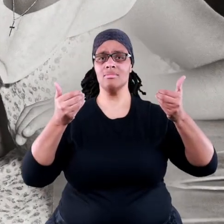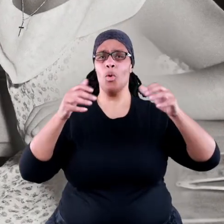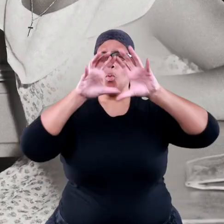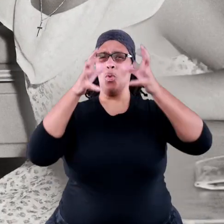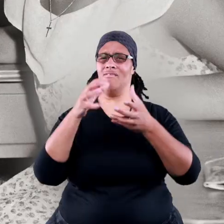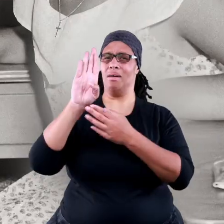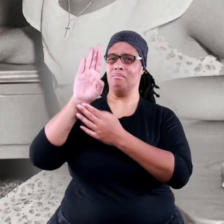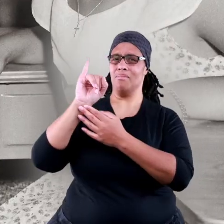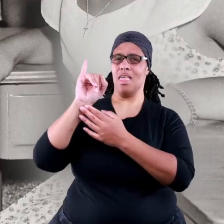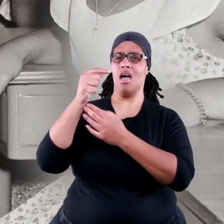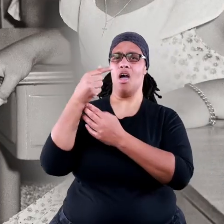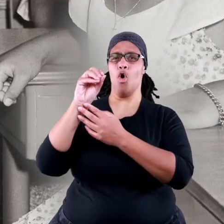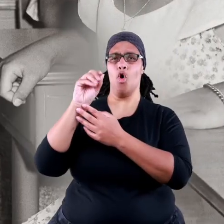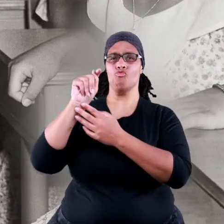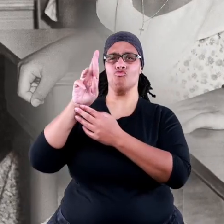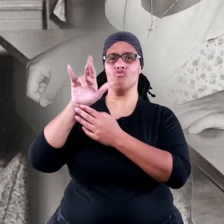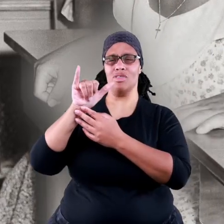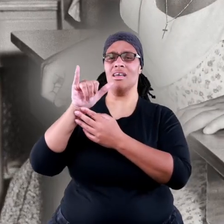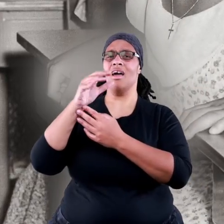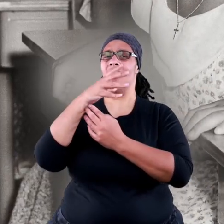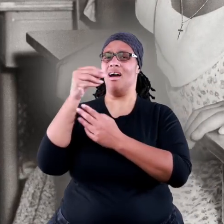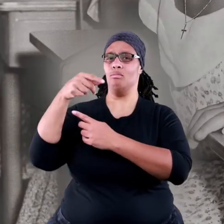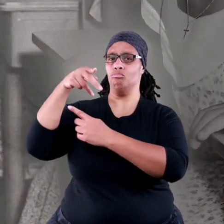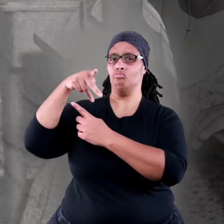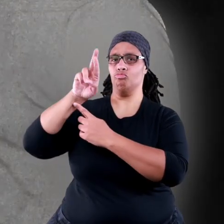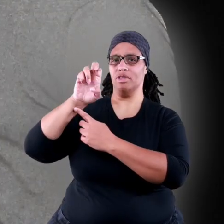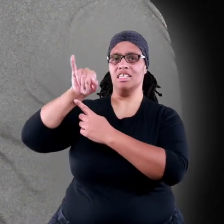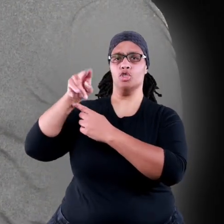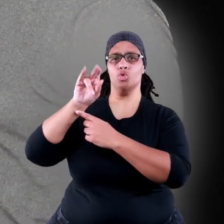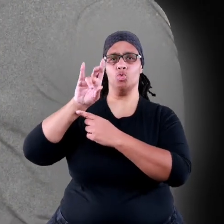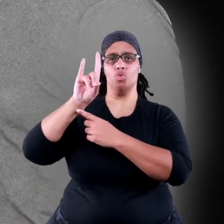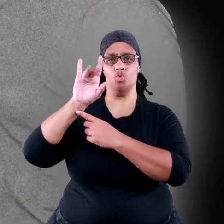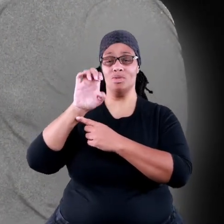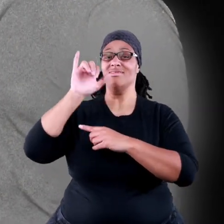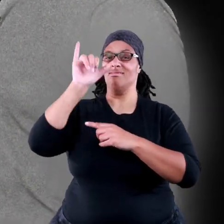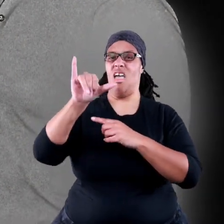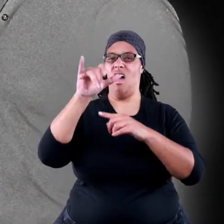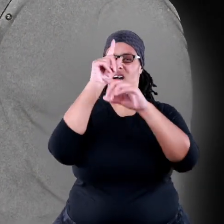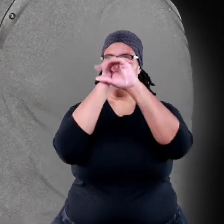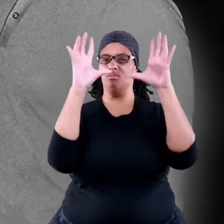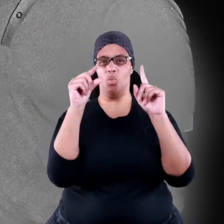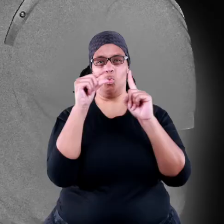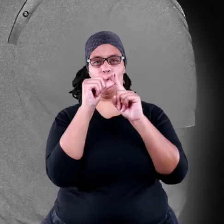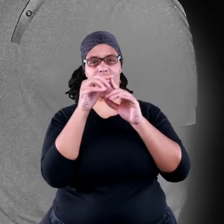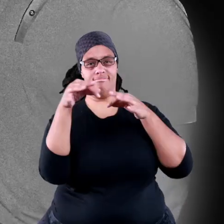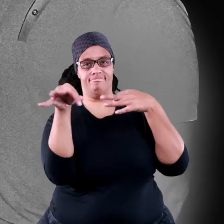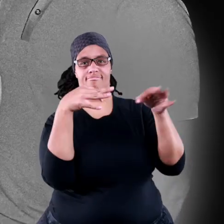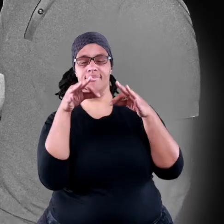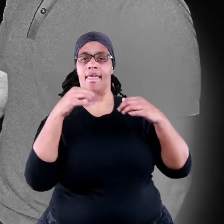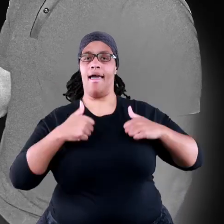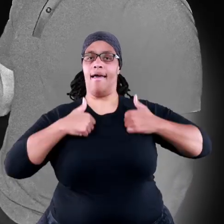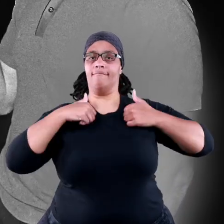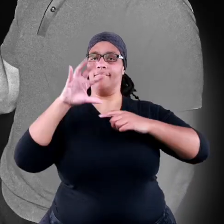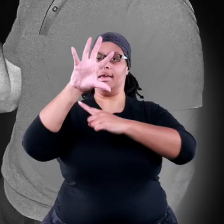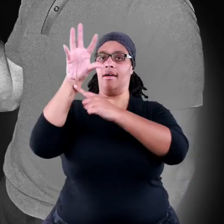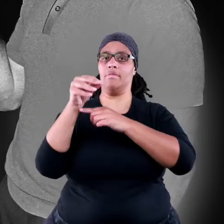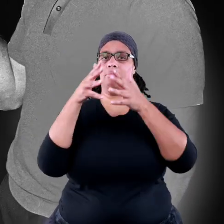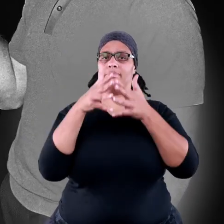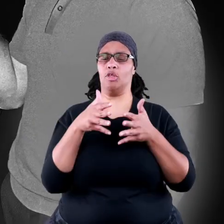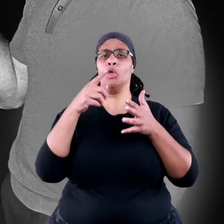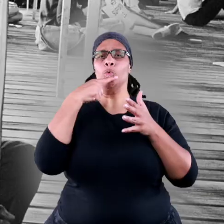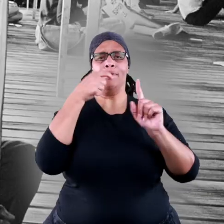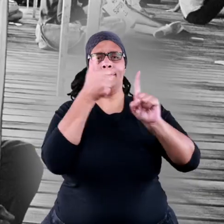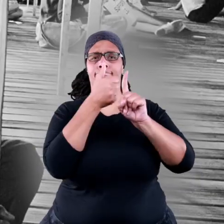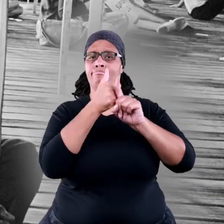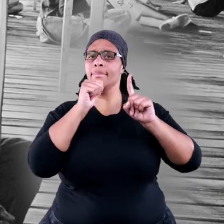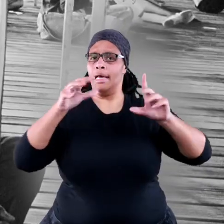segregation, a world of bigotry and prejudice. These are words that describe that the life of an African